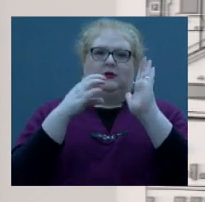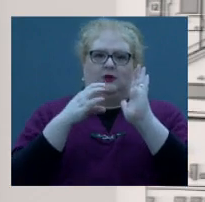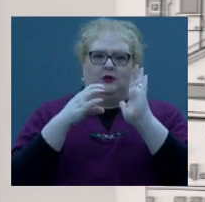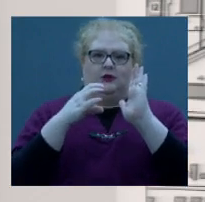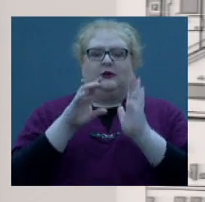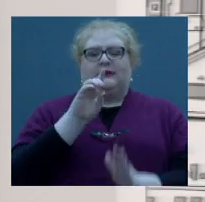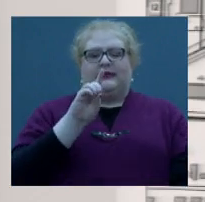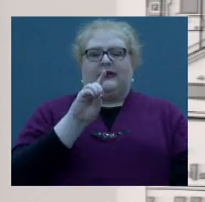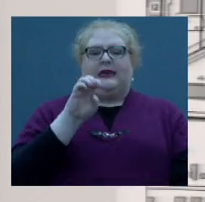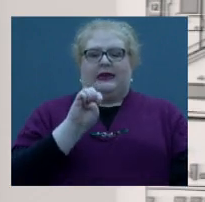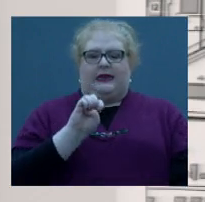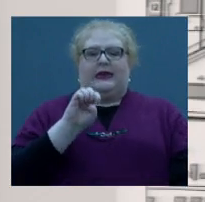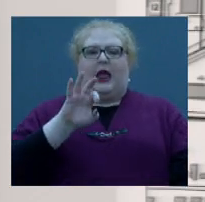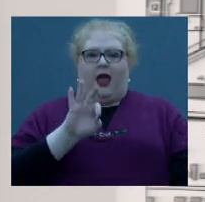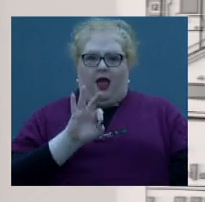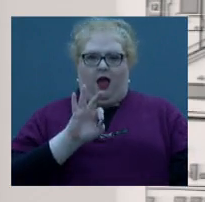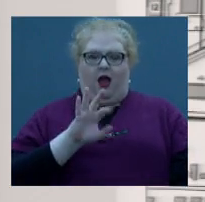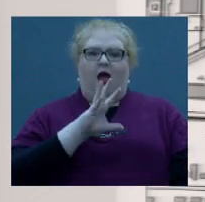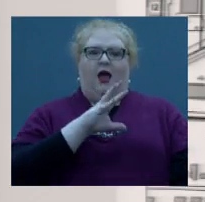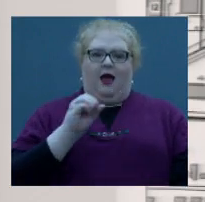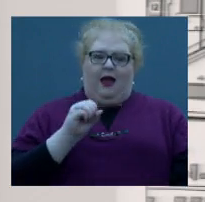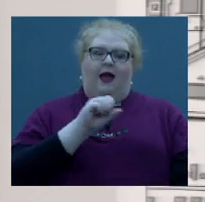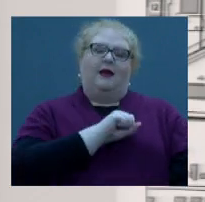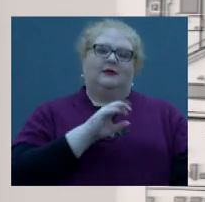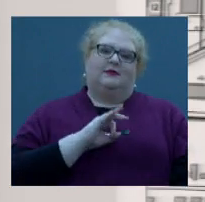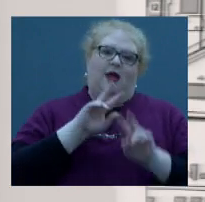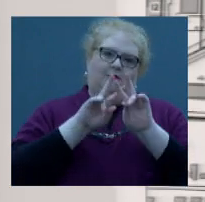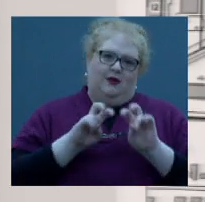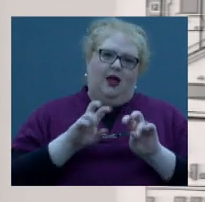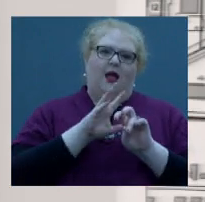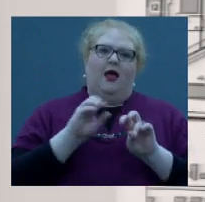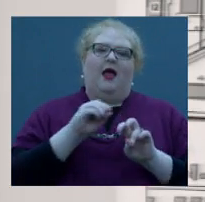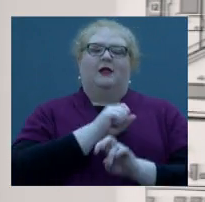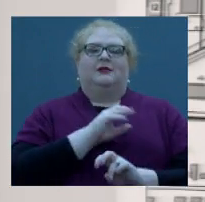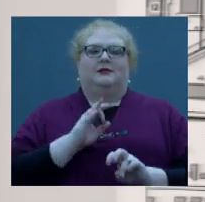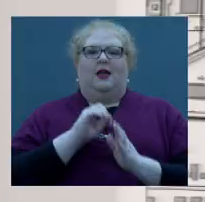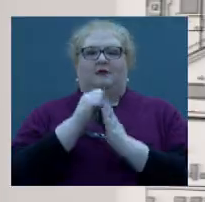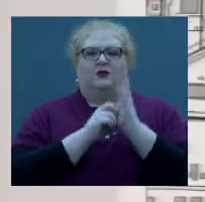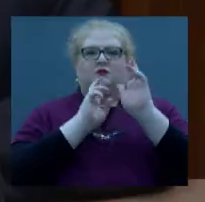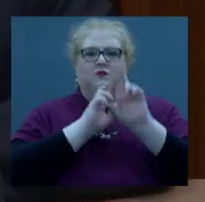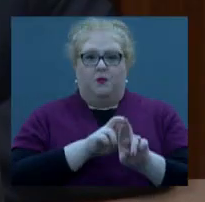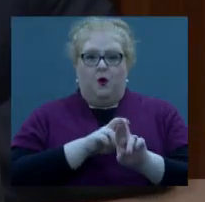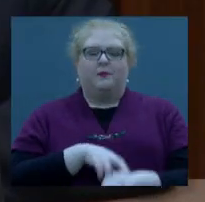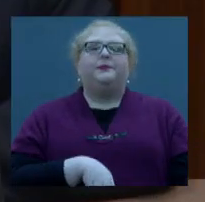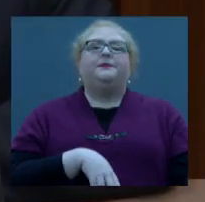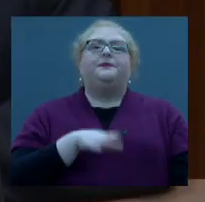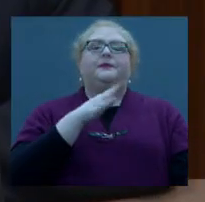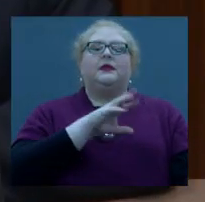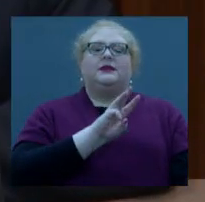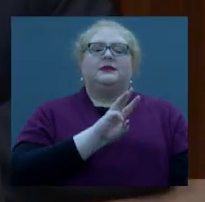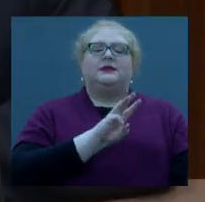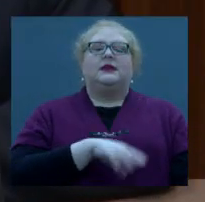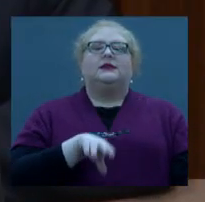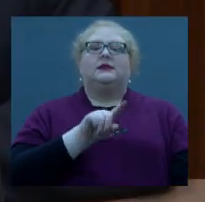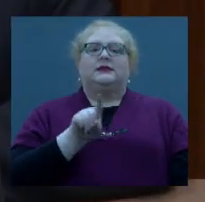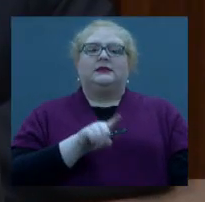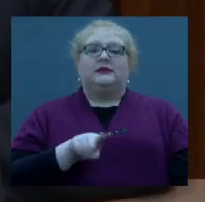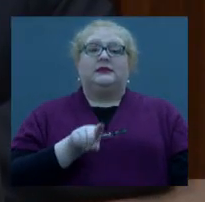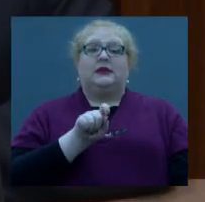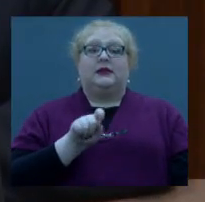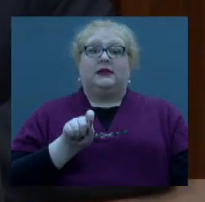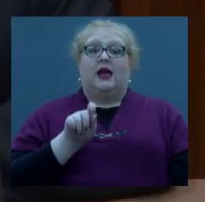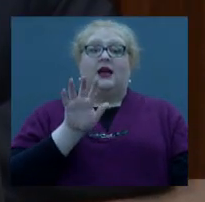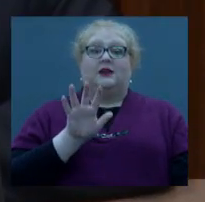in paragraphs D, E, and F and the staff analysis of the agenda staff report. Item 6, file